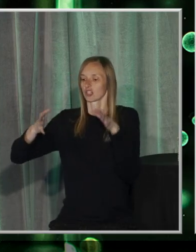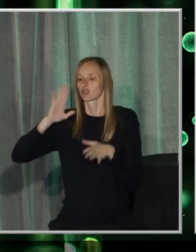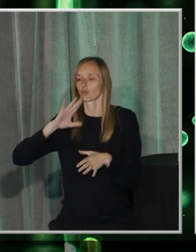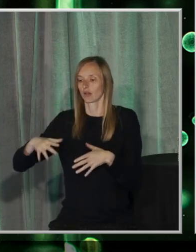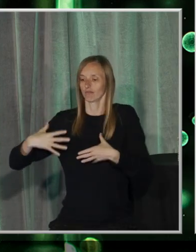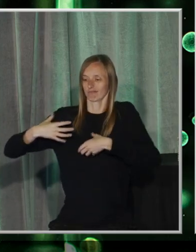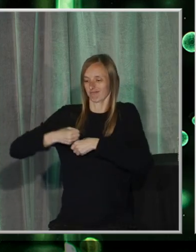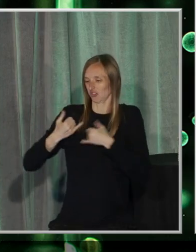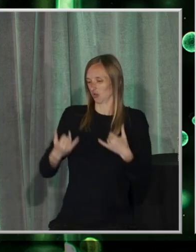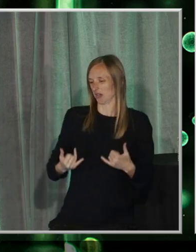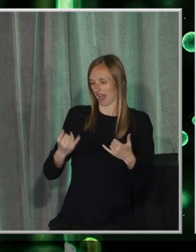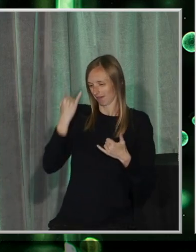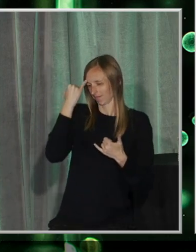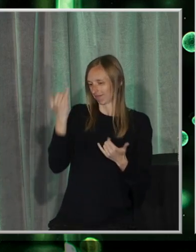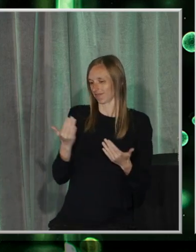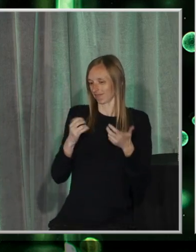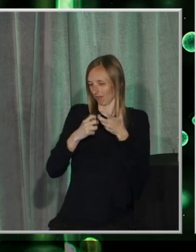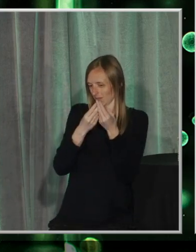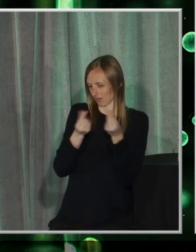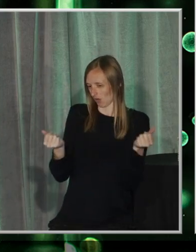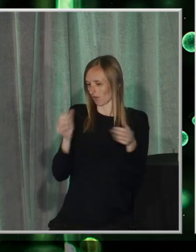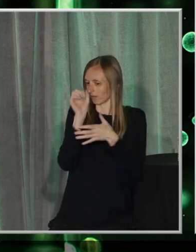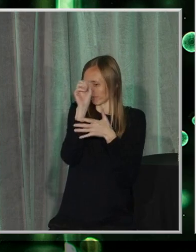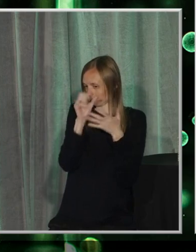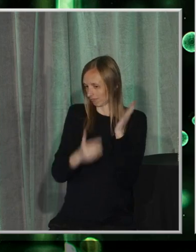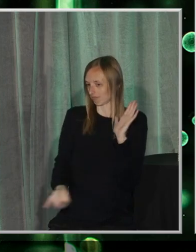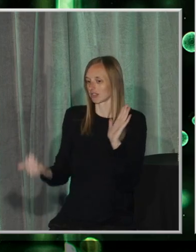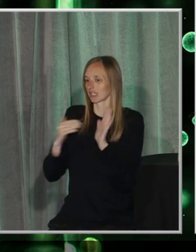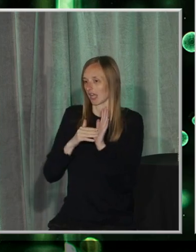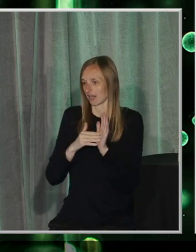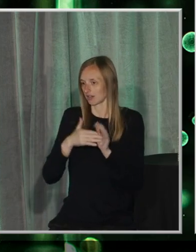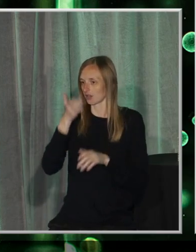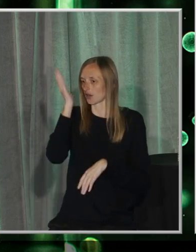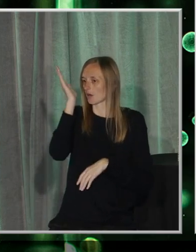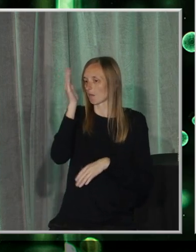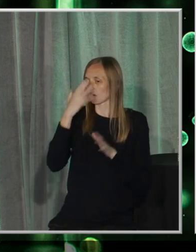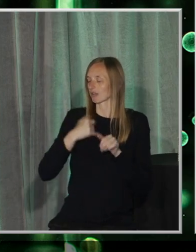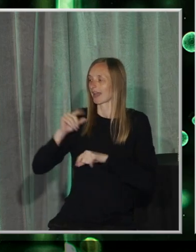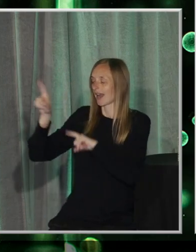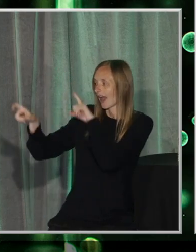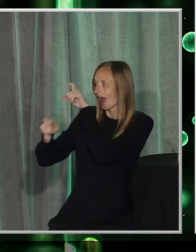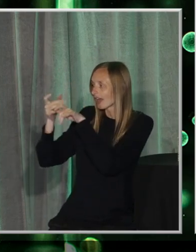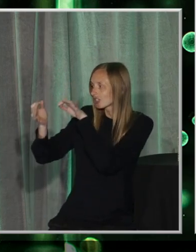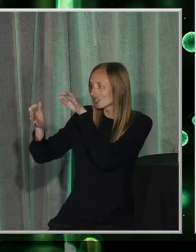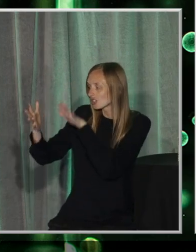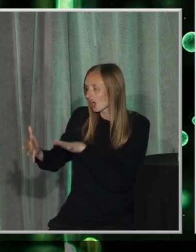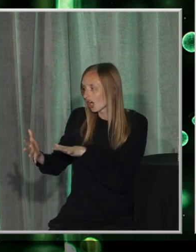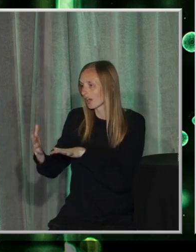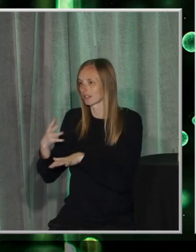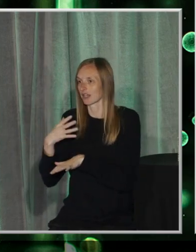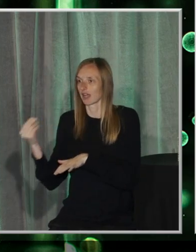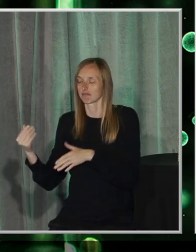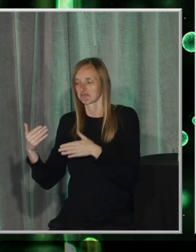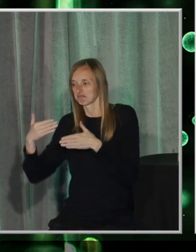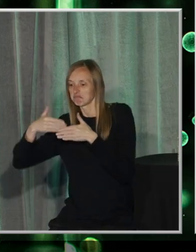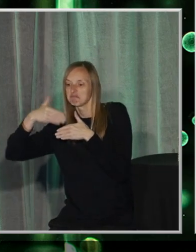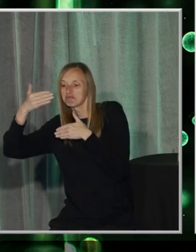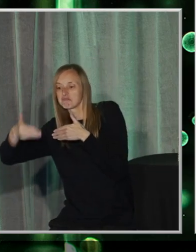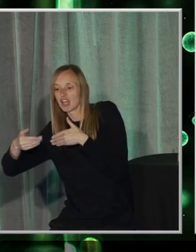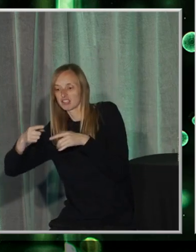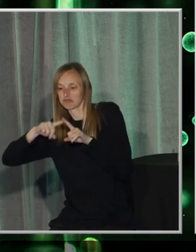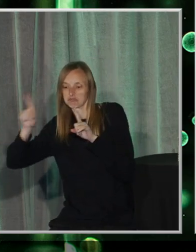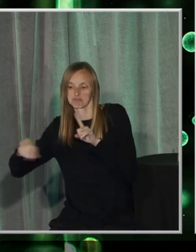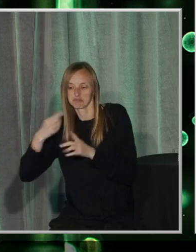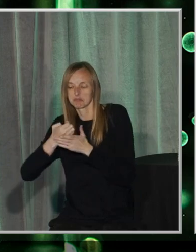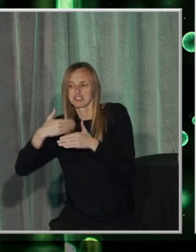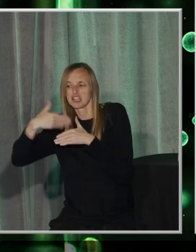presented here today, give the presenters a chance to ask the judges some questions, and explore what's next for the circular